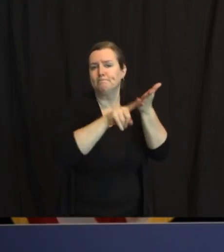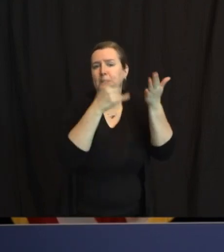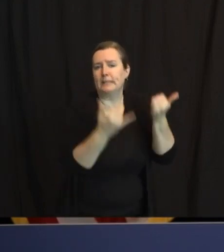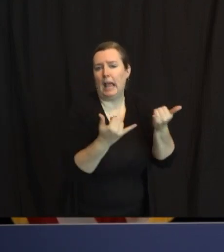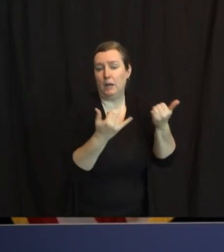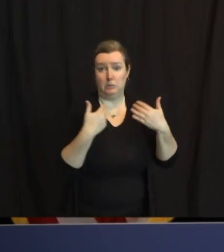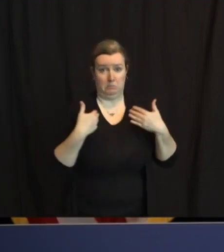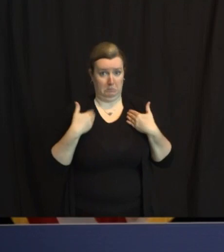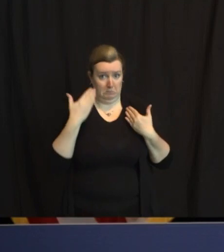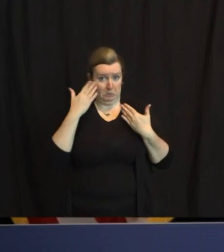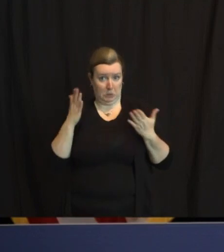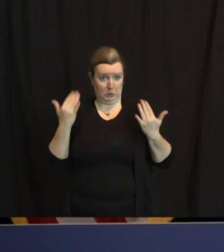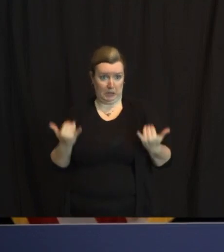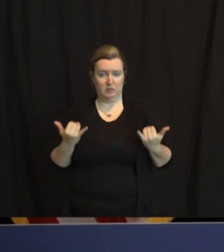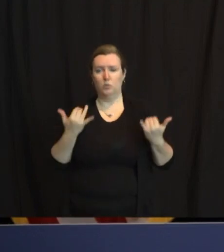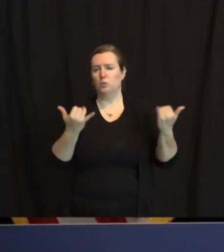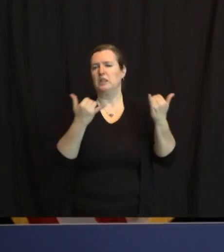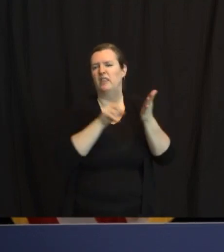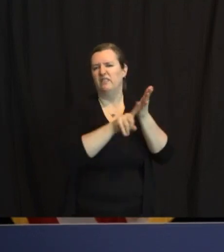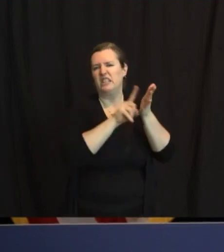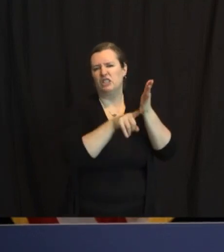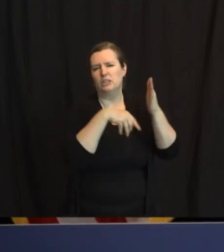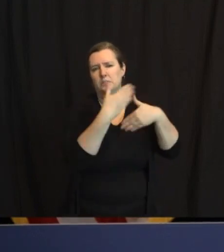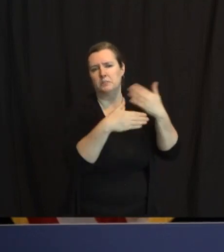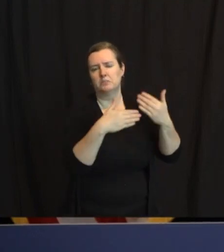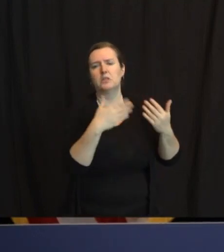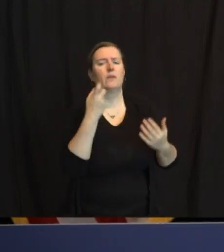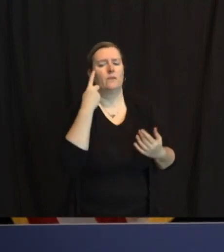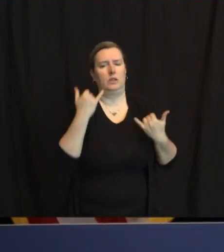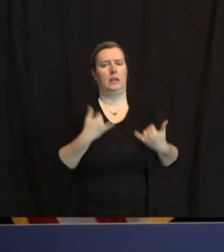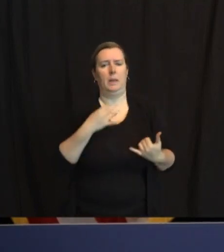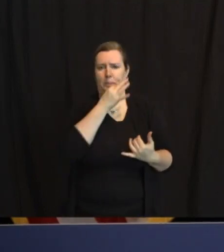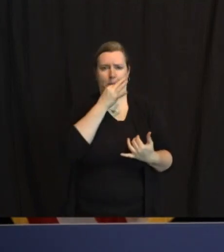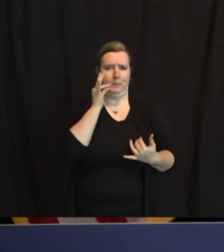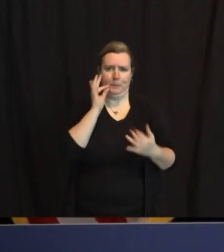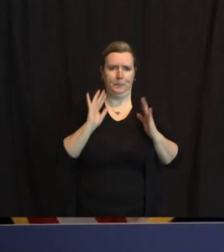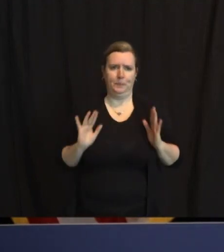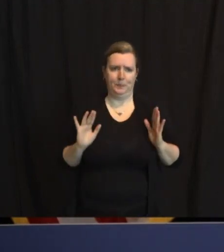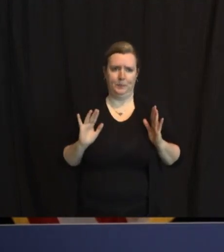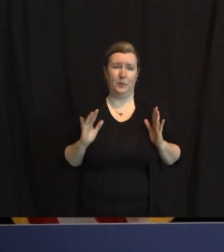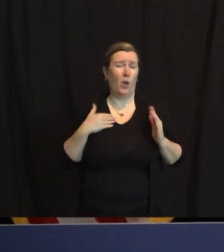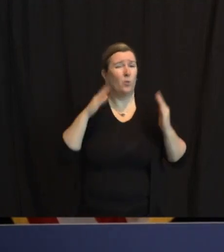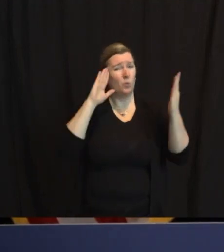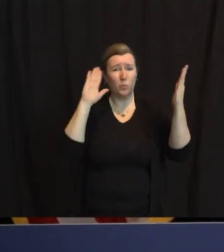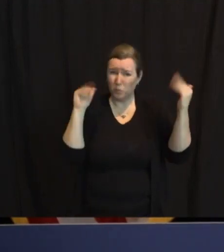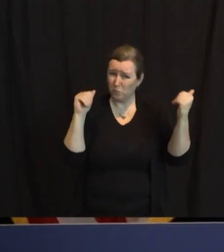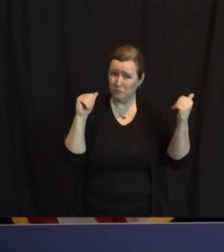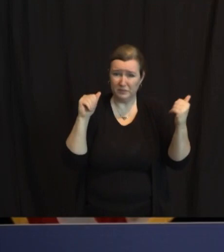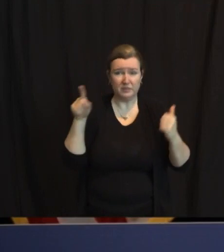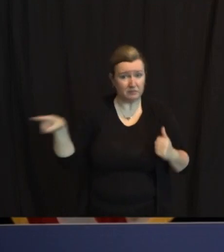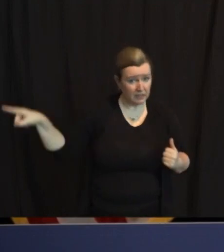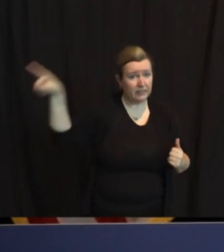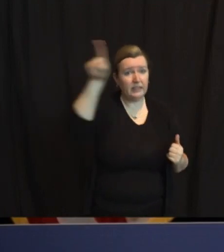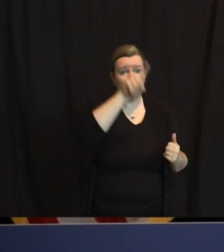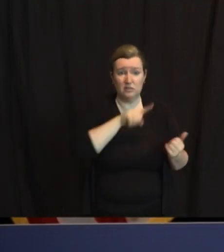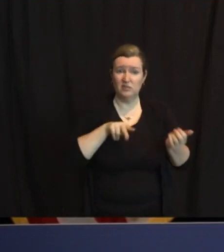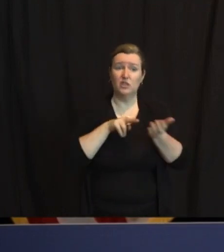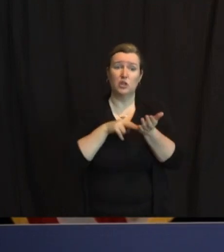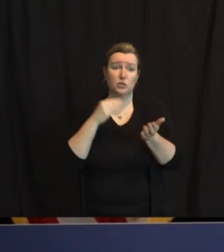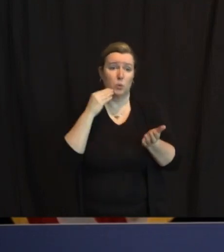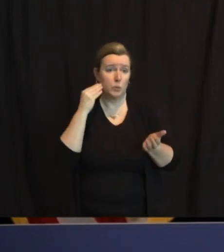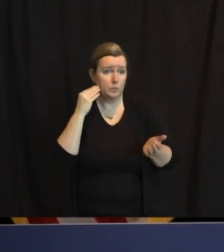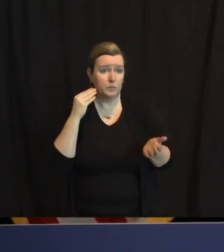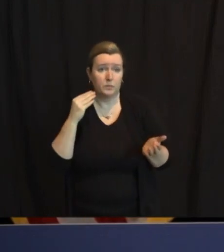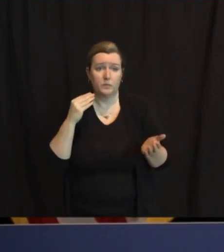And that's all I would say on that, because I literally don't know anymore. I hope it is, believe me, I hope it is, we were late, we were overwhelmed, it